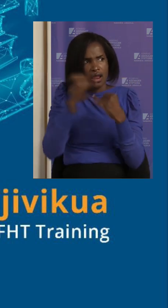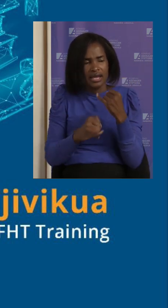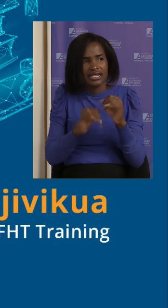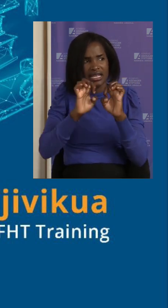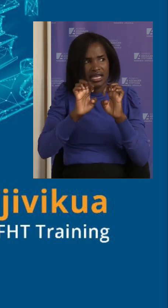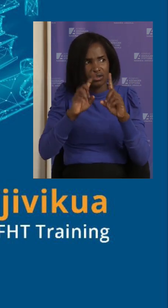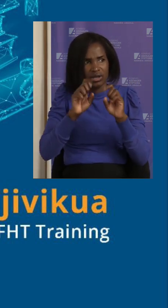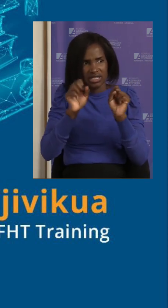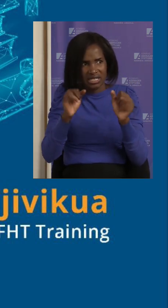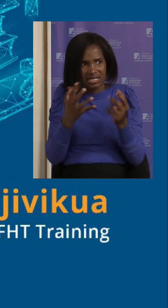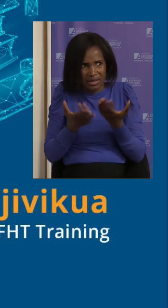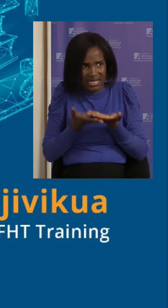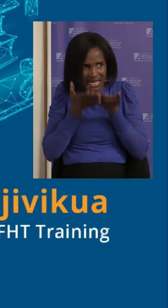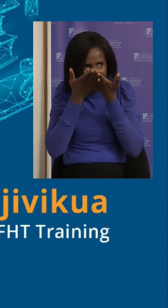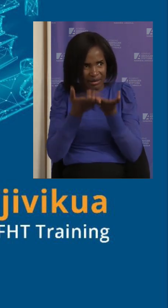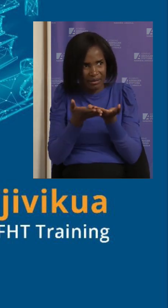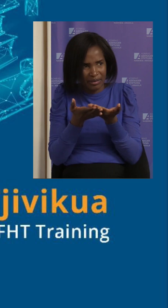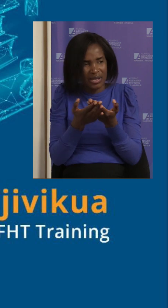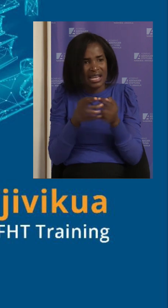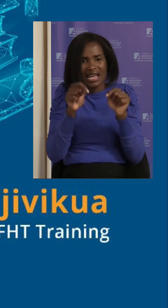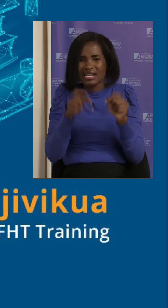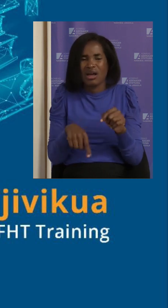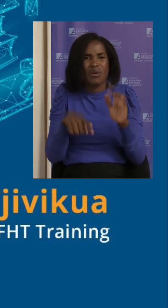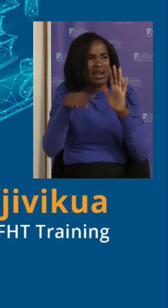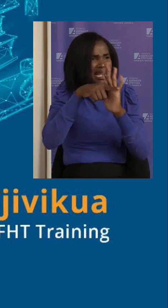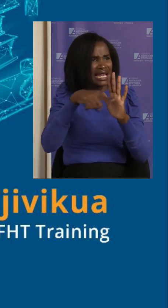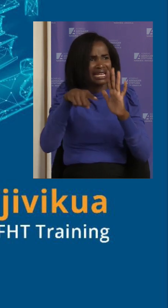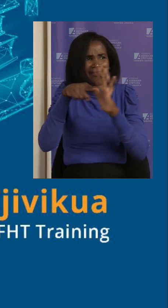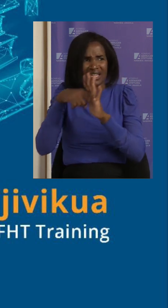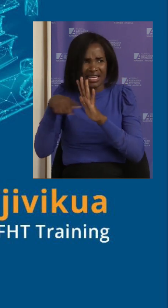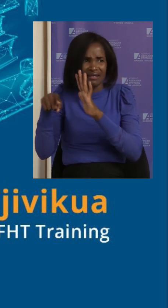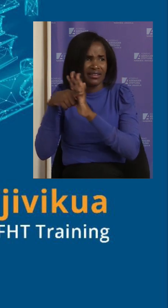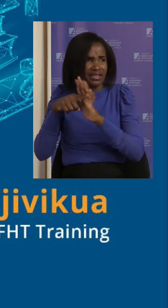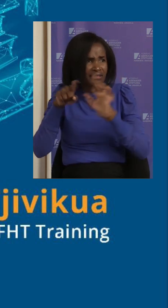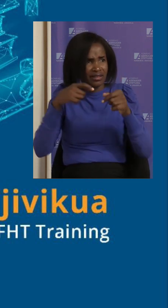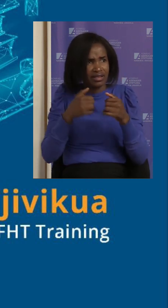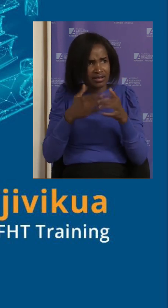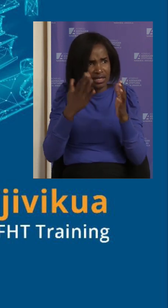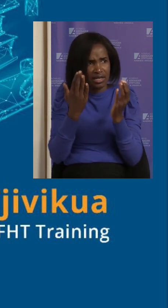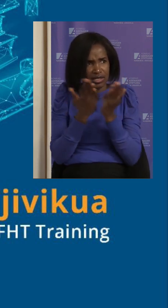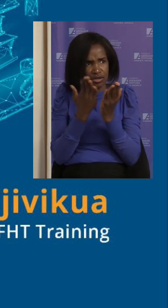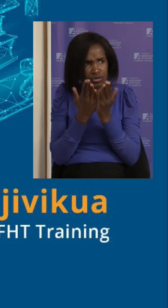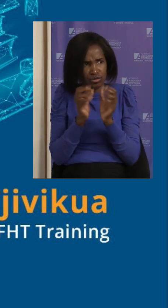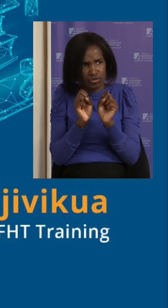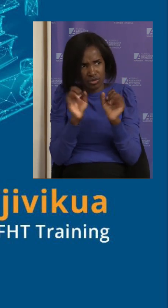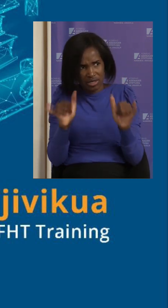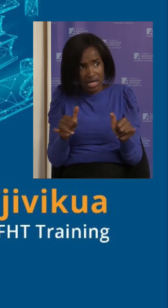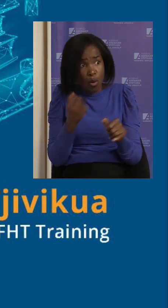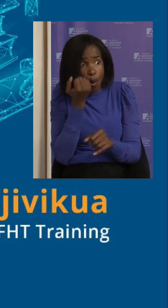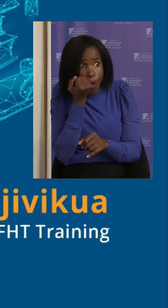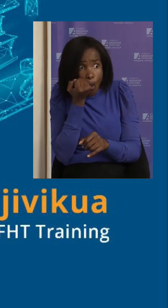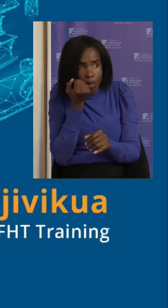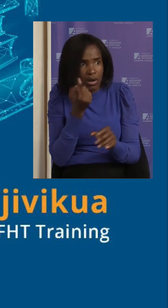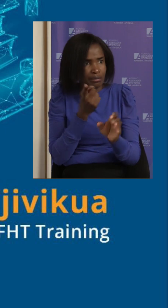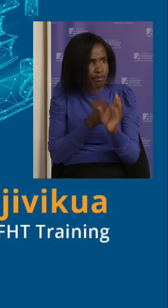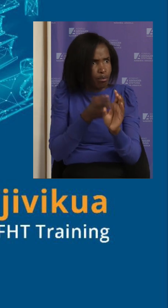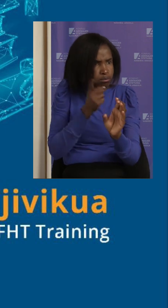needs help, especially with the negative issues that have crept in the school system, not least of which is drugs,